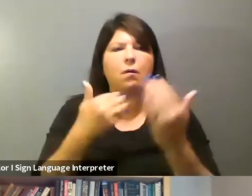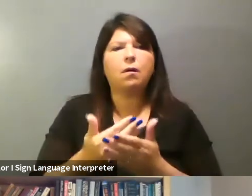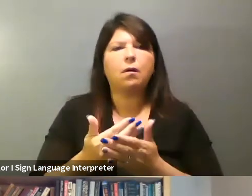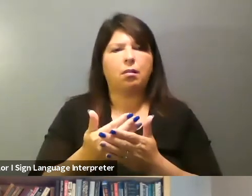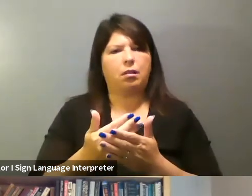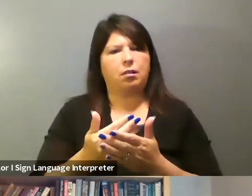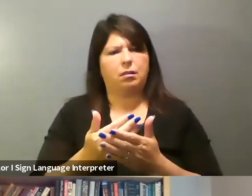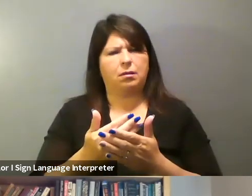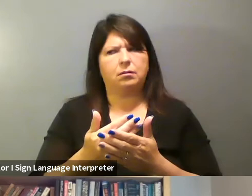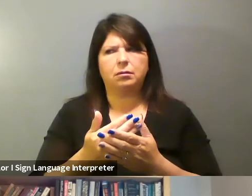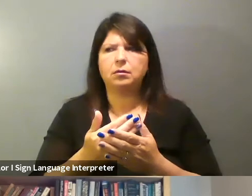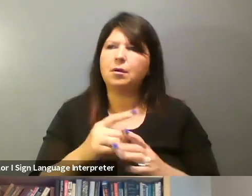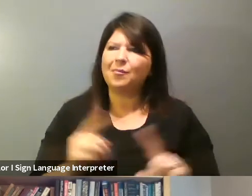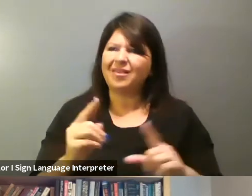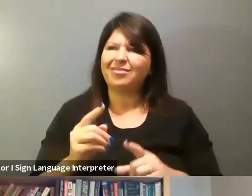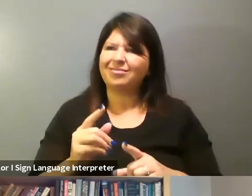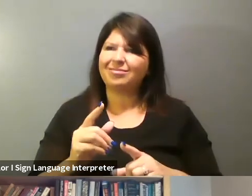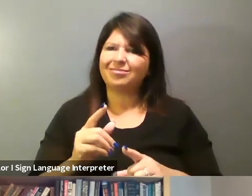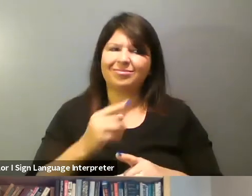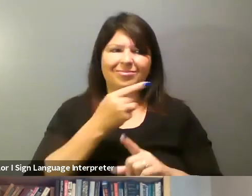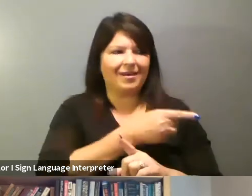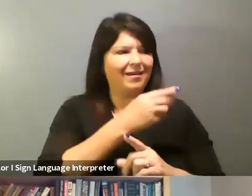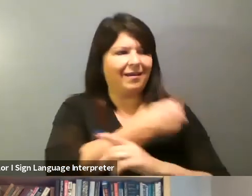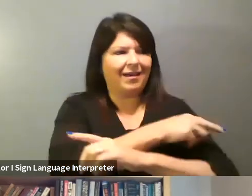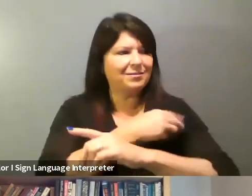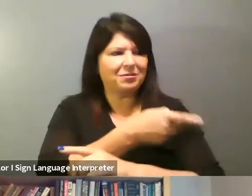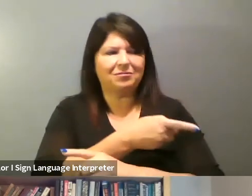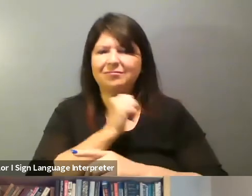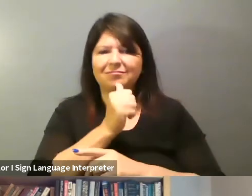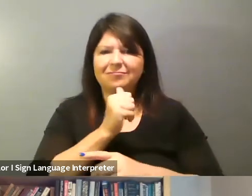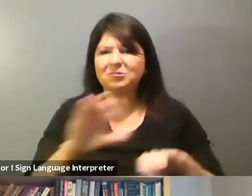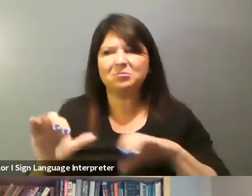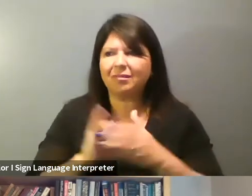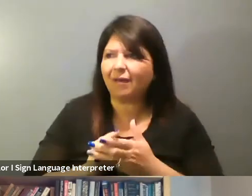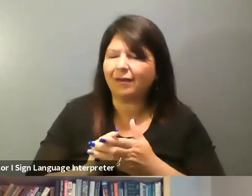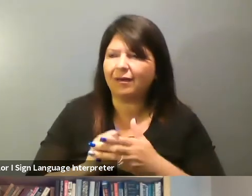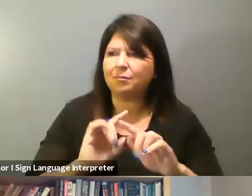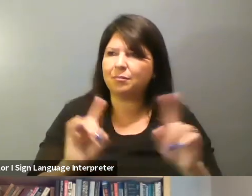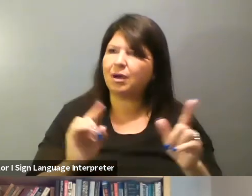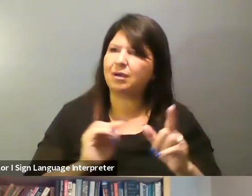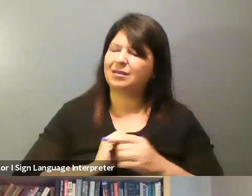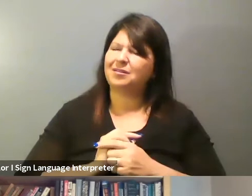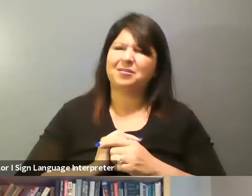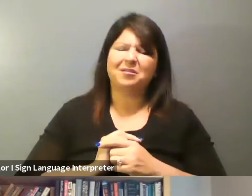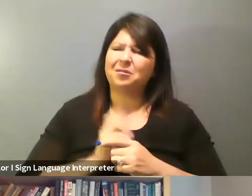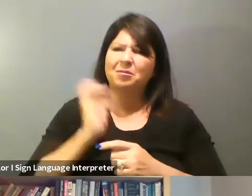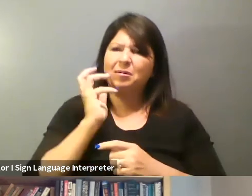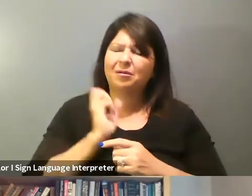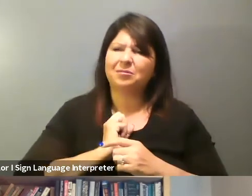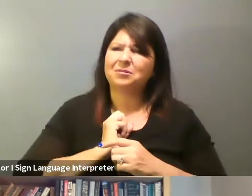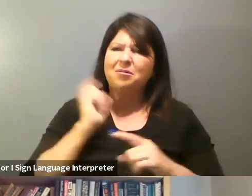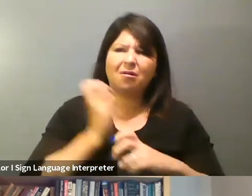seems, just the information that came out of the film, knowing how long people waited and the conditions that